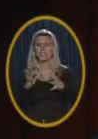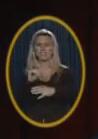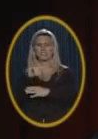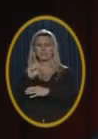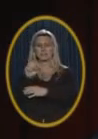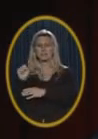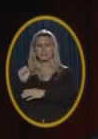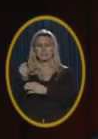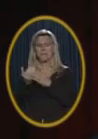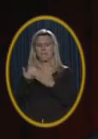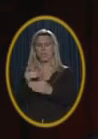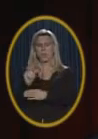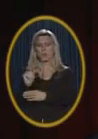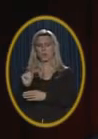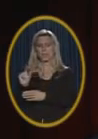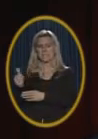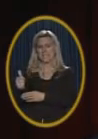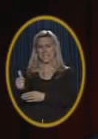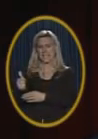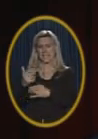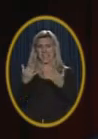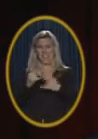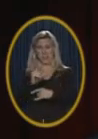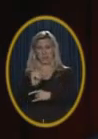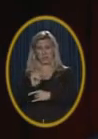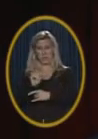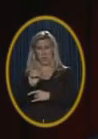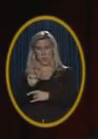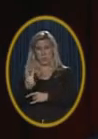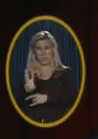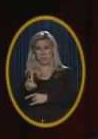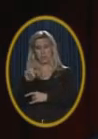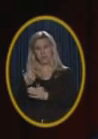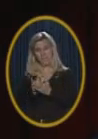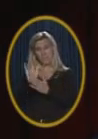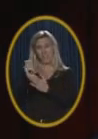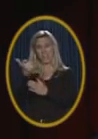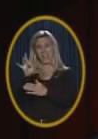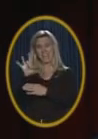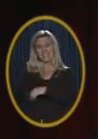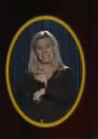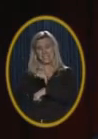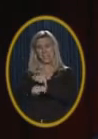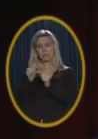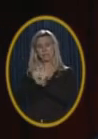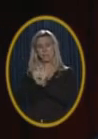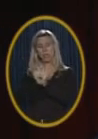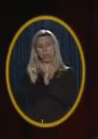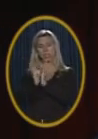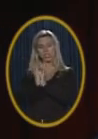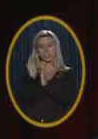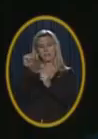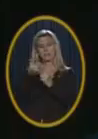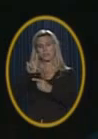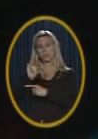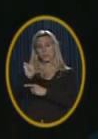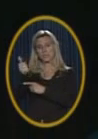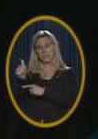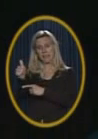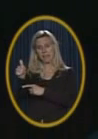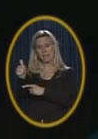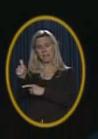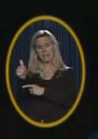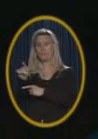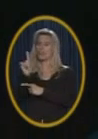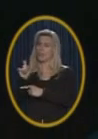by 2010. You know, it's 2006 right now, and you got to fly 18 missions or so with a space shuttle till 2010. So